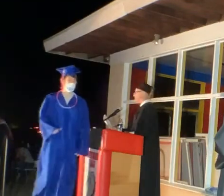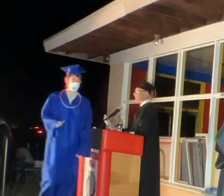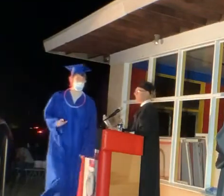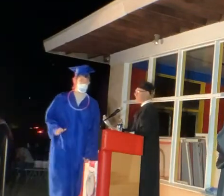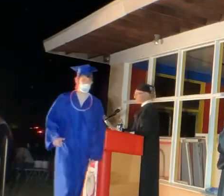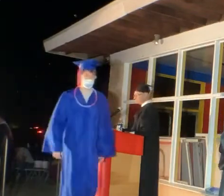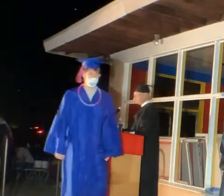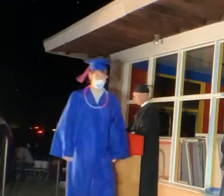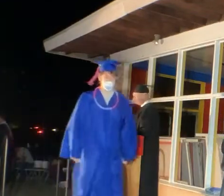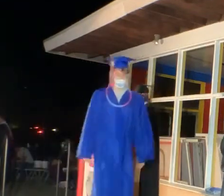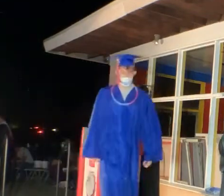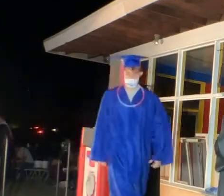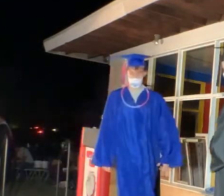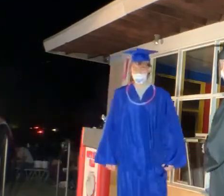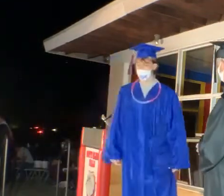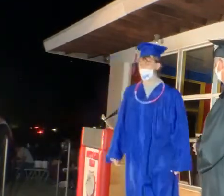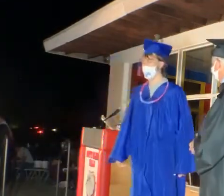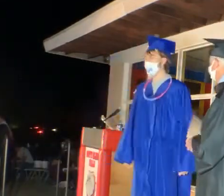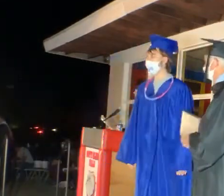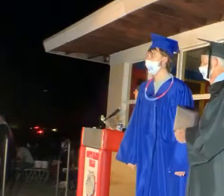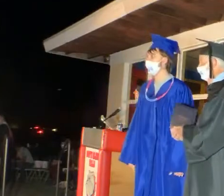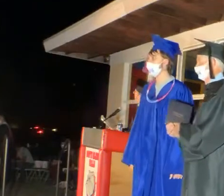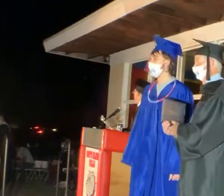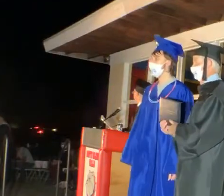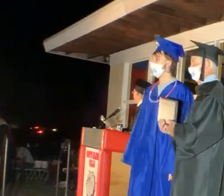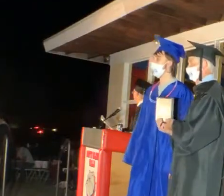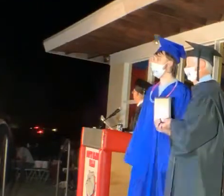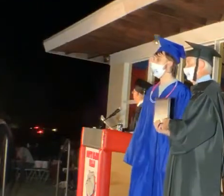Yeah, a couple covers. It was getting a little close.